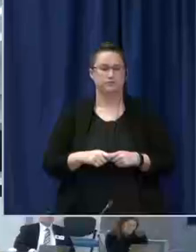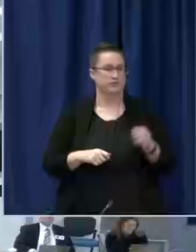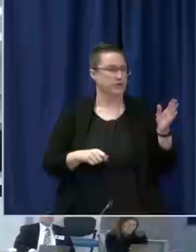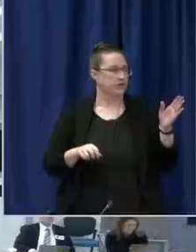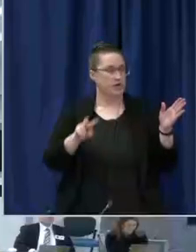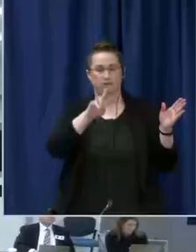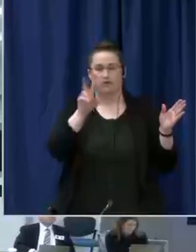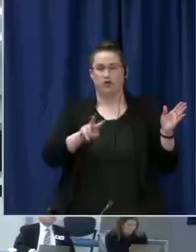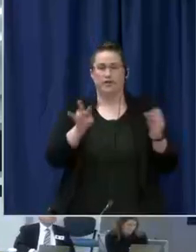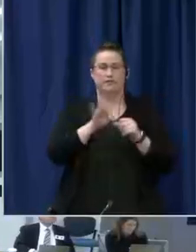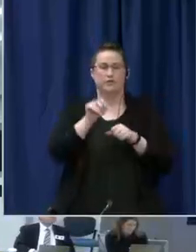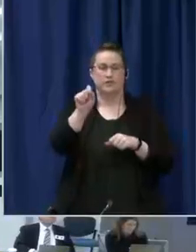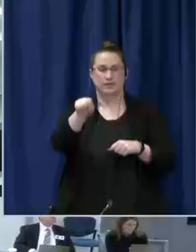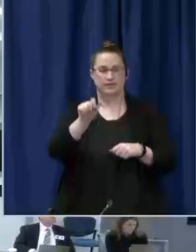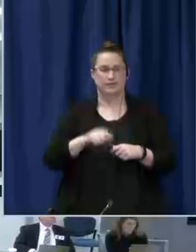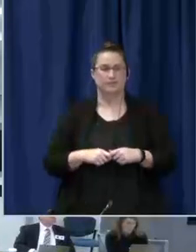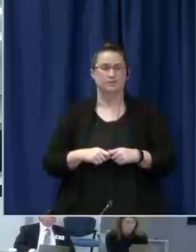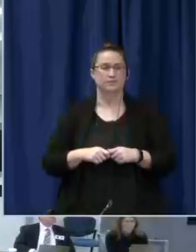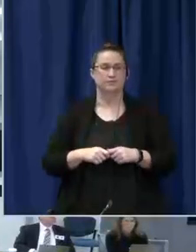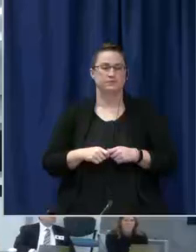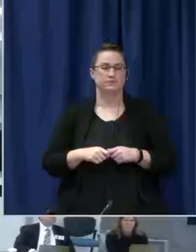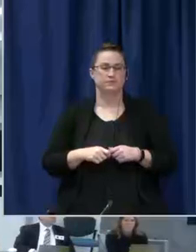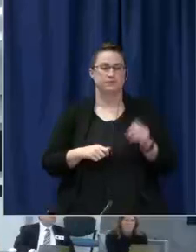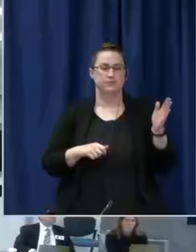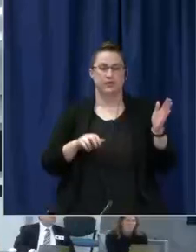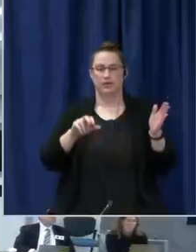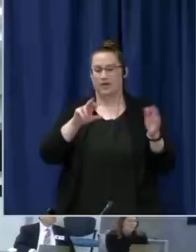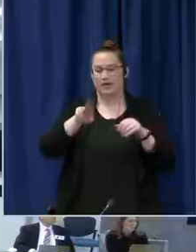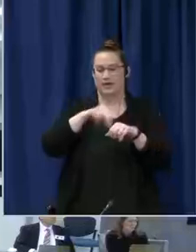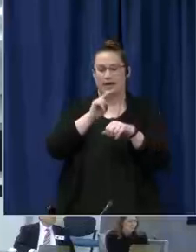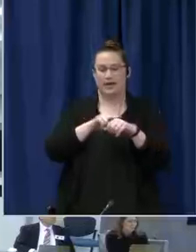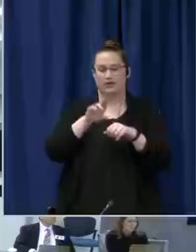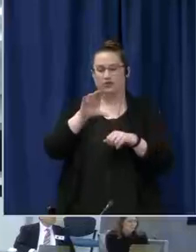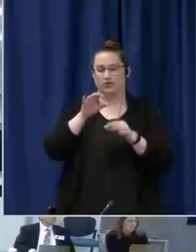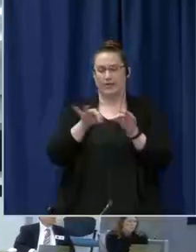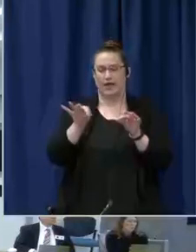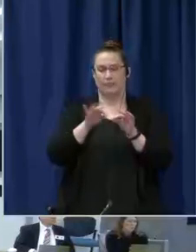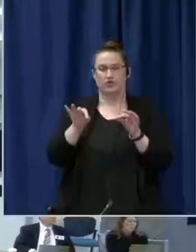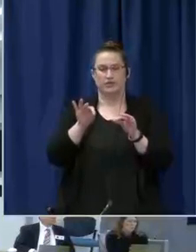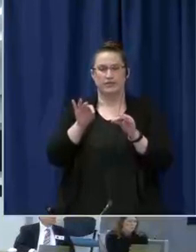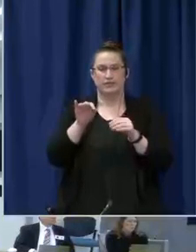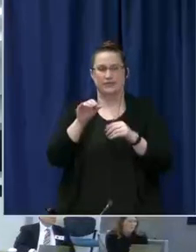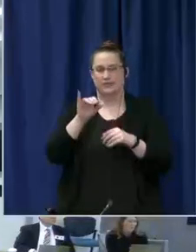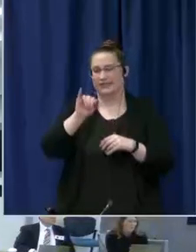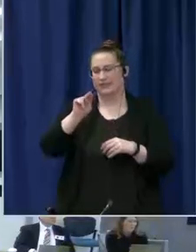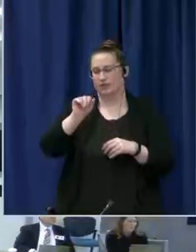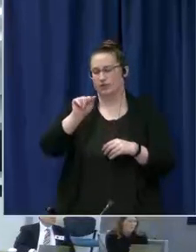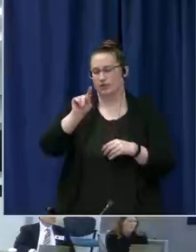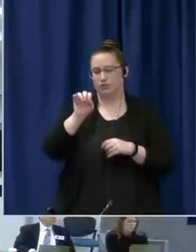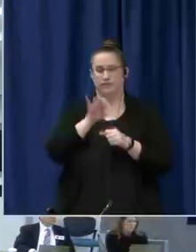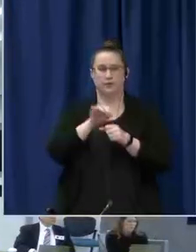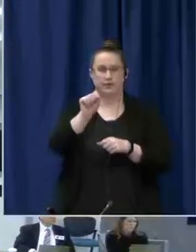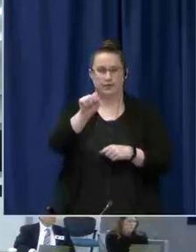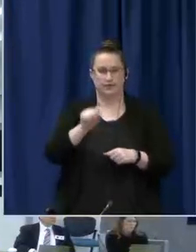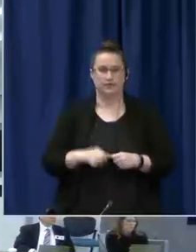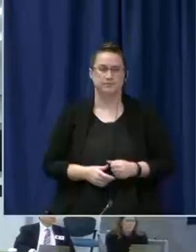Verizon votes yes. National Captioning Institute votes yes.